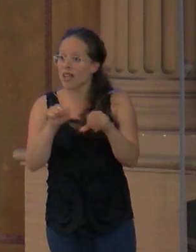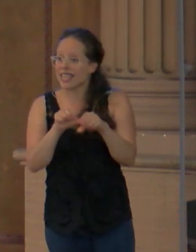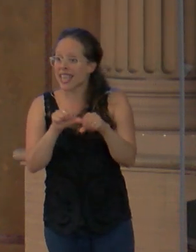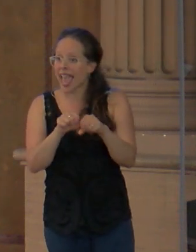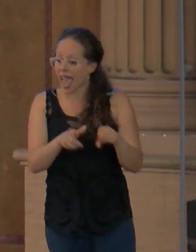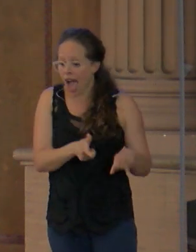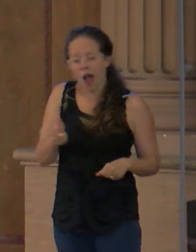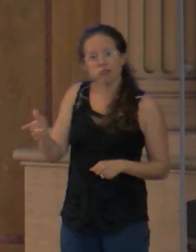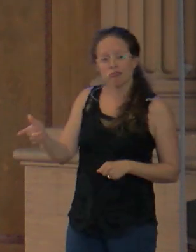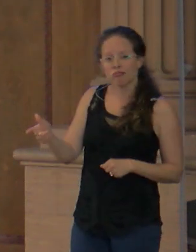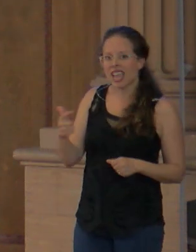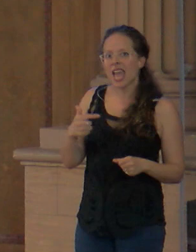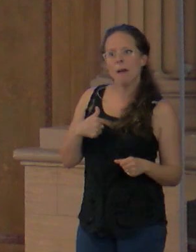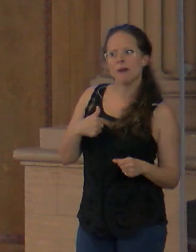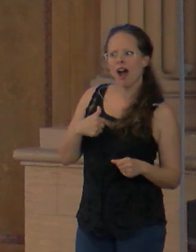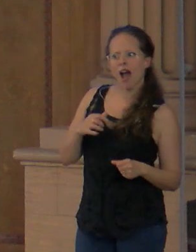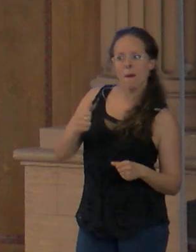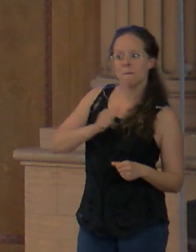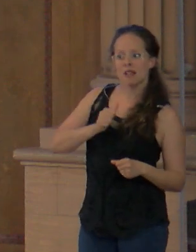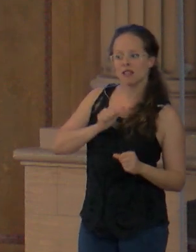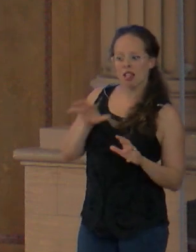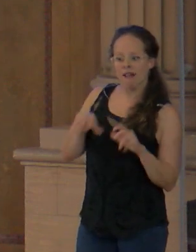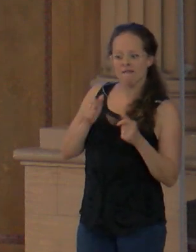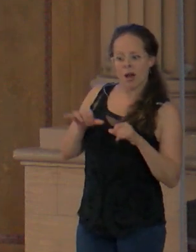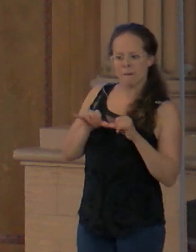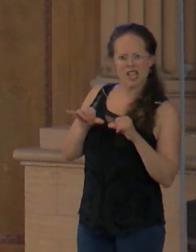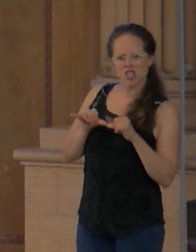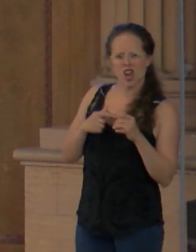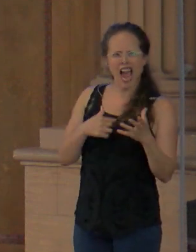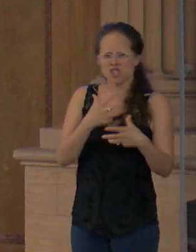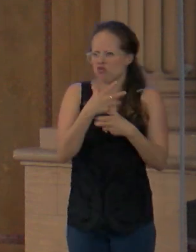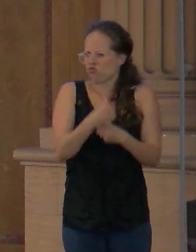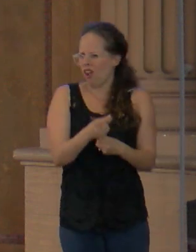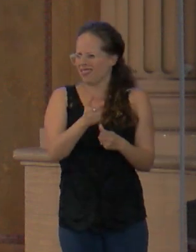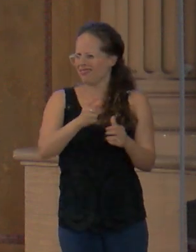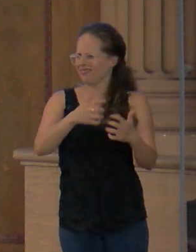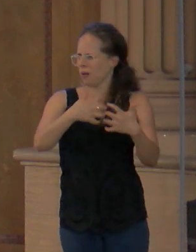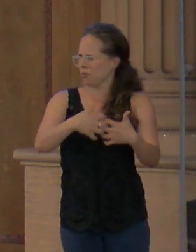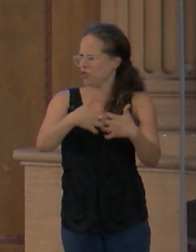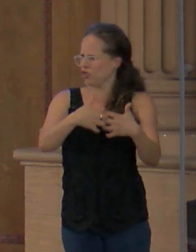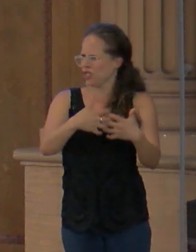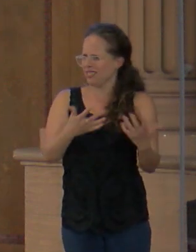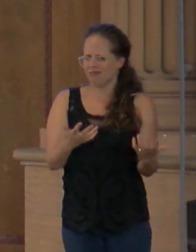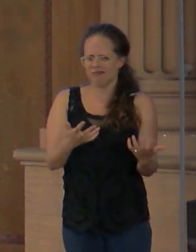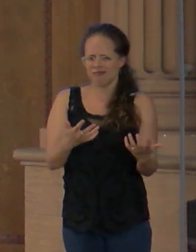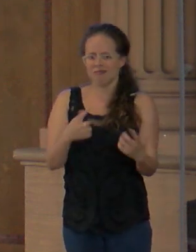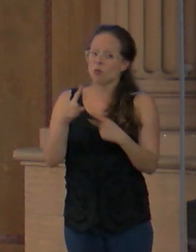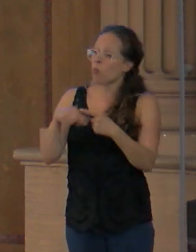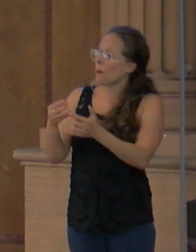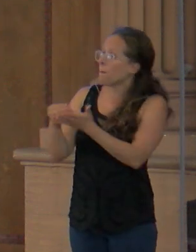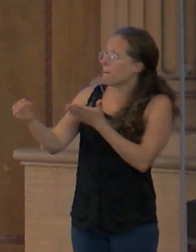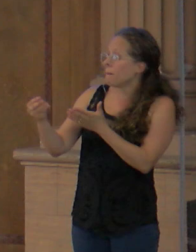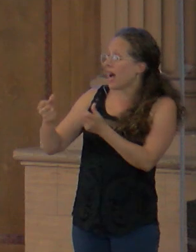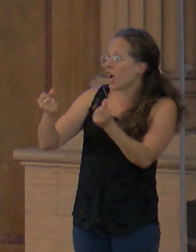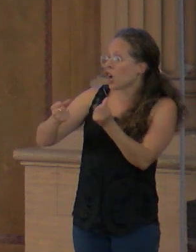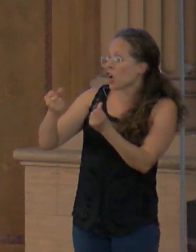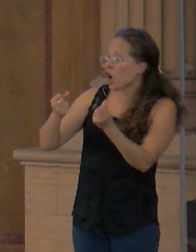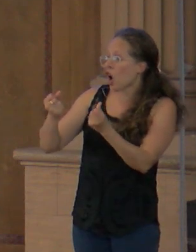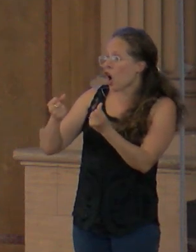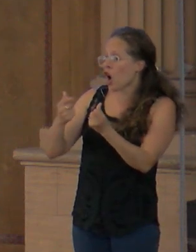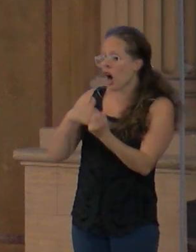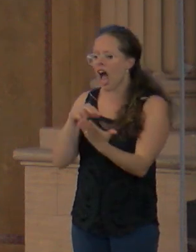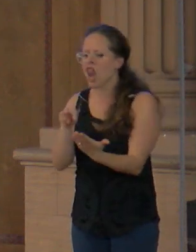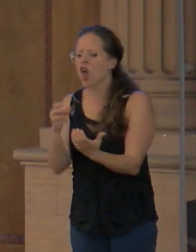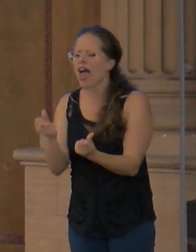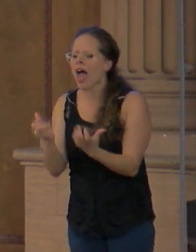not measuring it to check. We take for granted that the odometer on the car that we're buying is accurate. And I think one of the